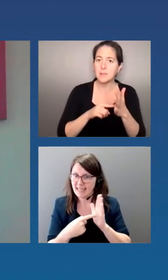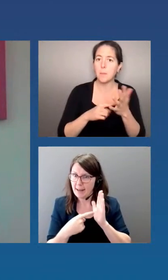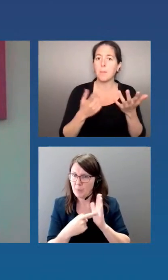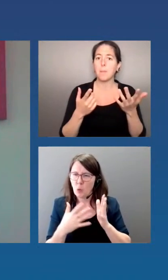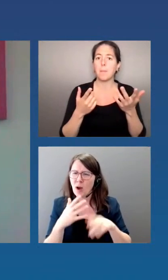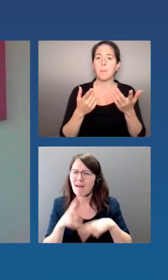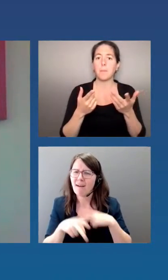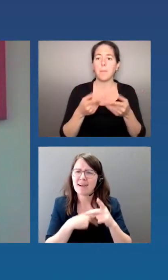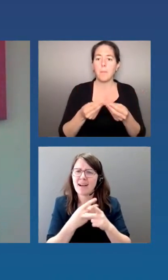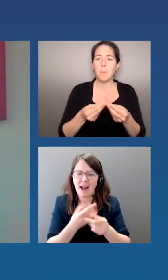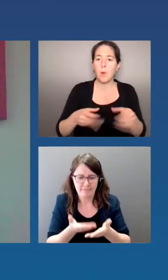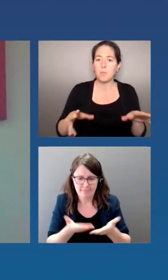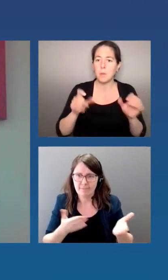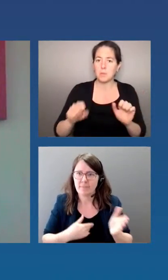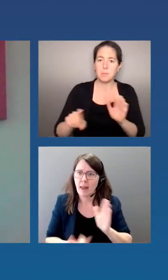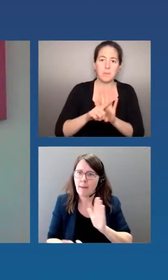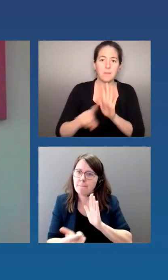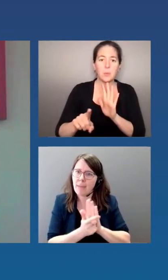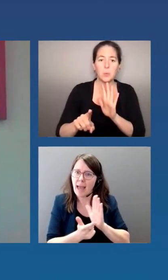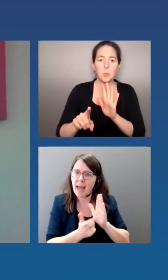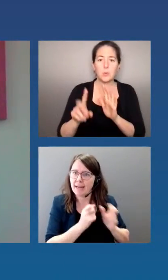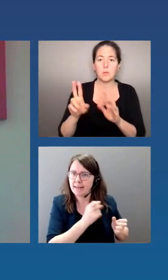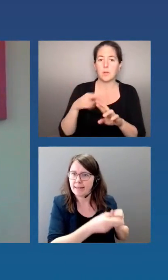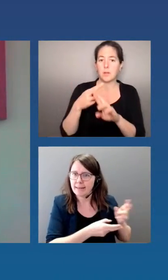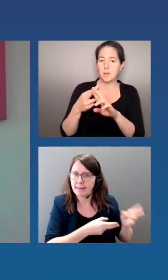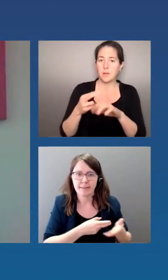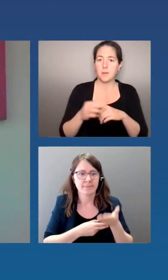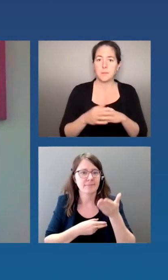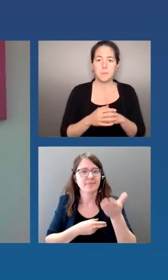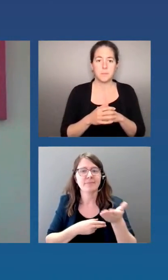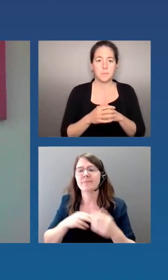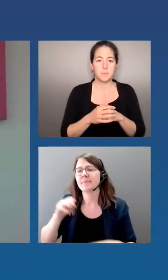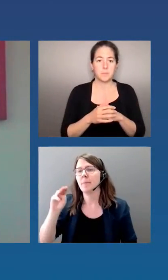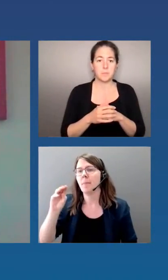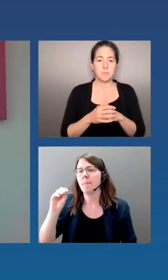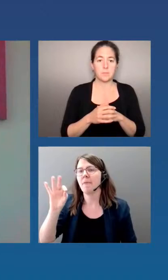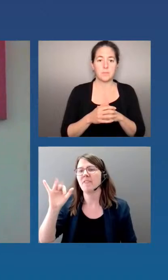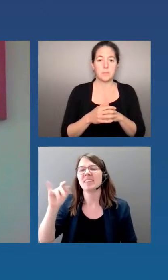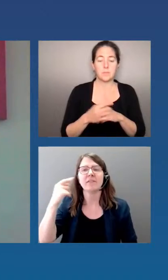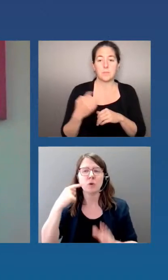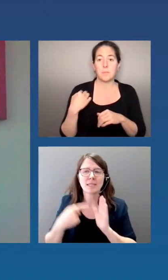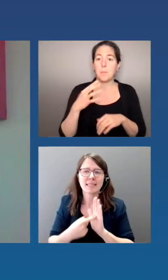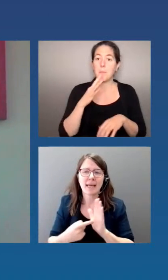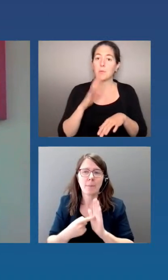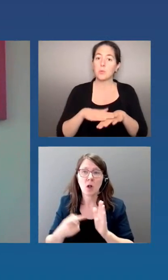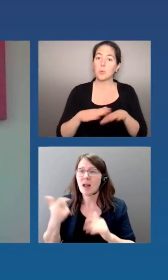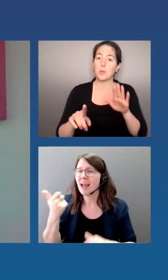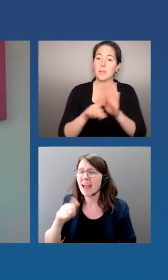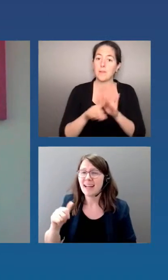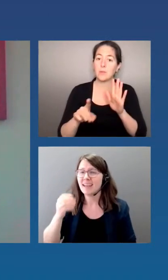to expand to? Well, like just straight up banning organics from the garbage.